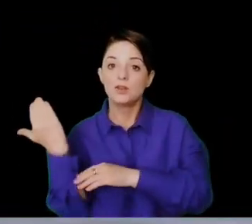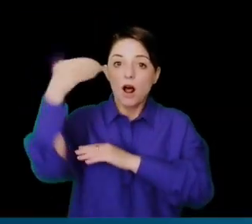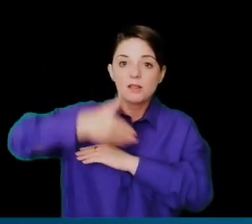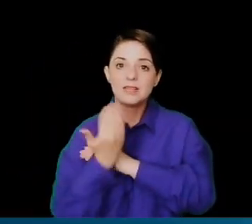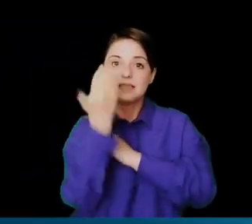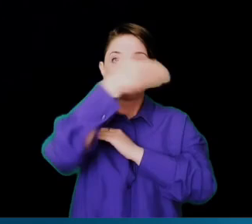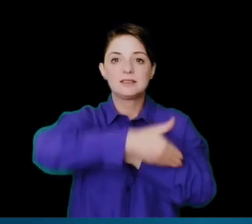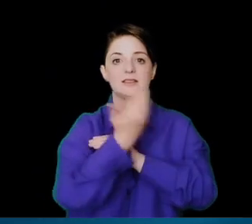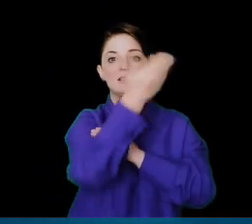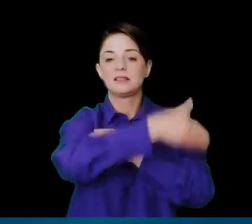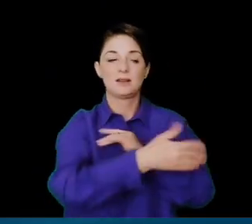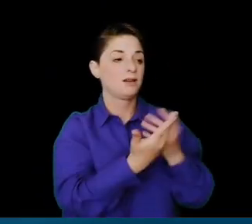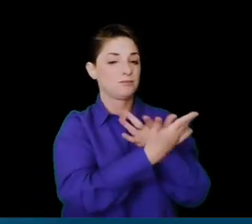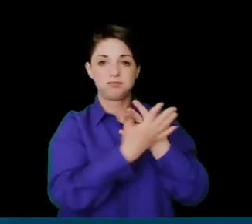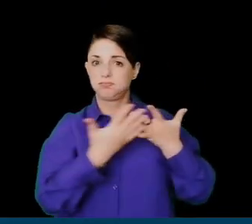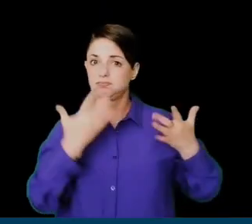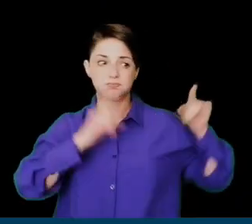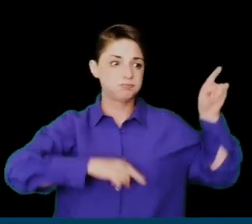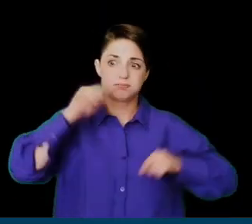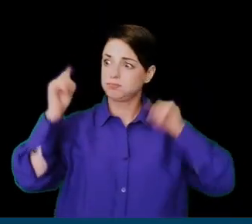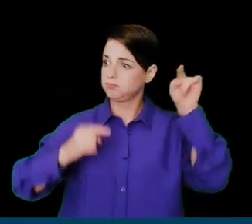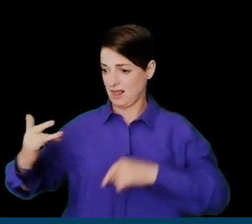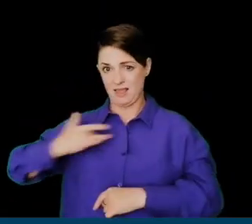even bottlenose and common dolphins.